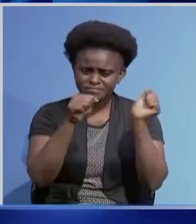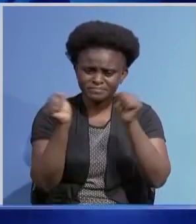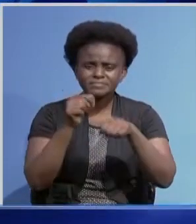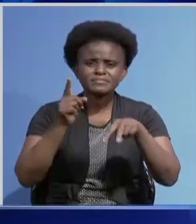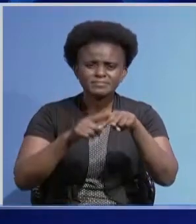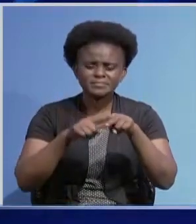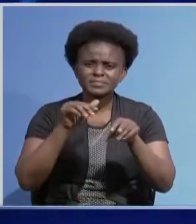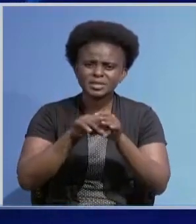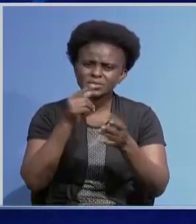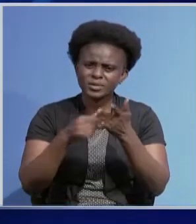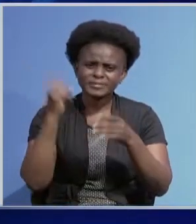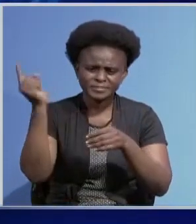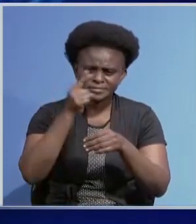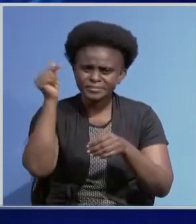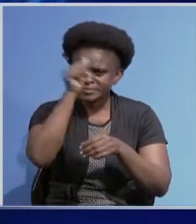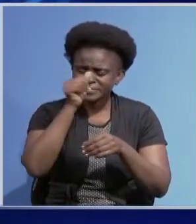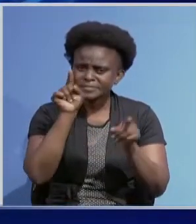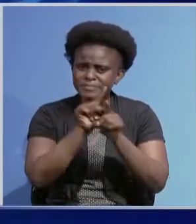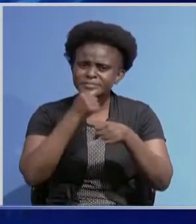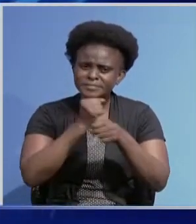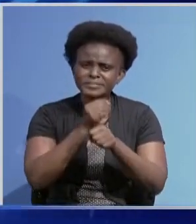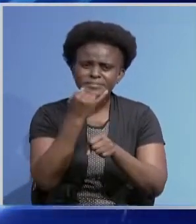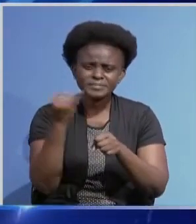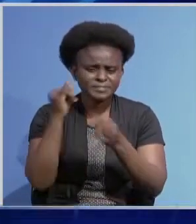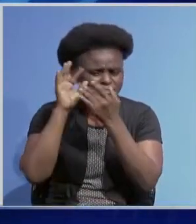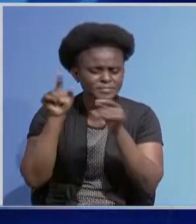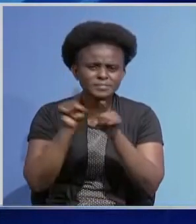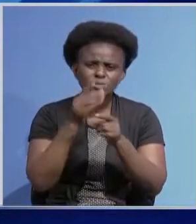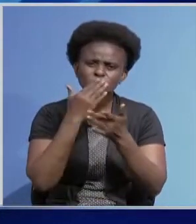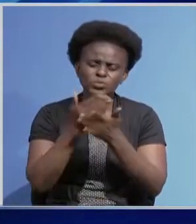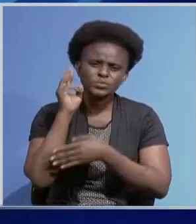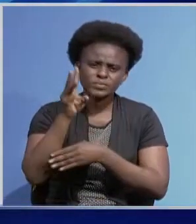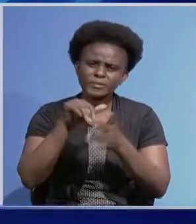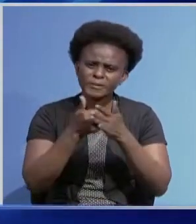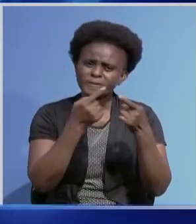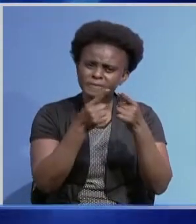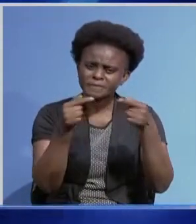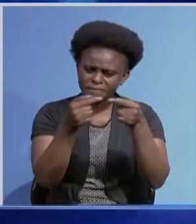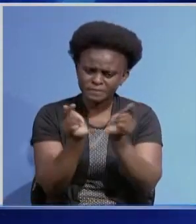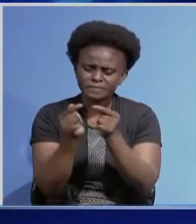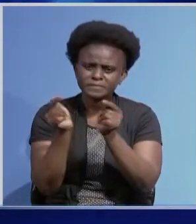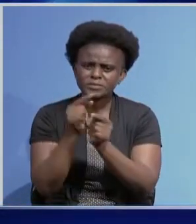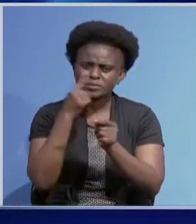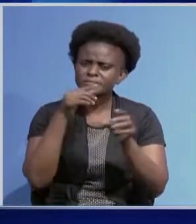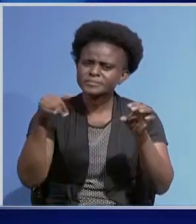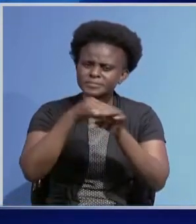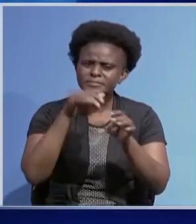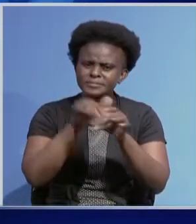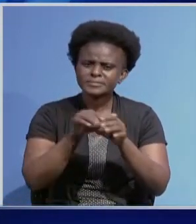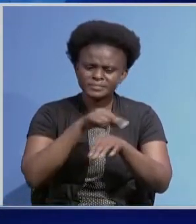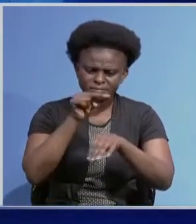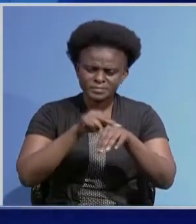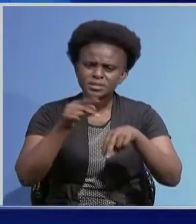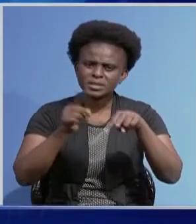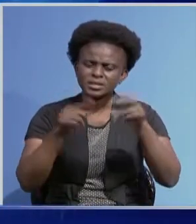even traveling across the continent to render messages of hope and goodwill to various stakeholders involved in the battle. National